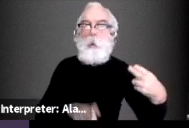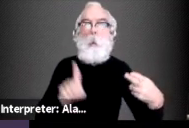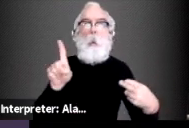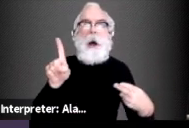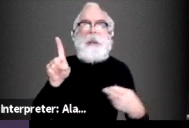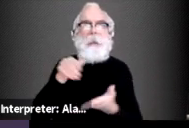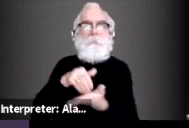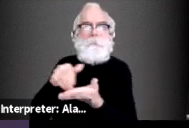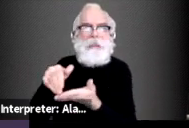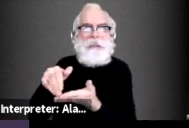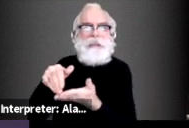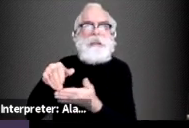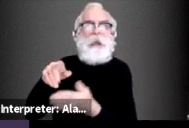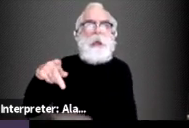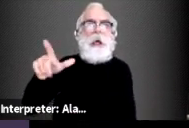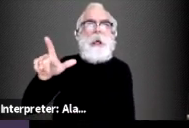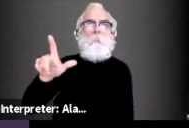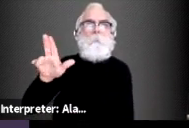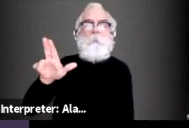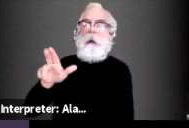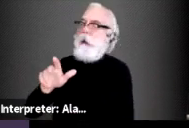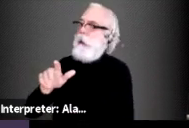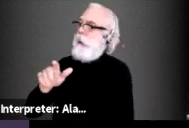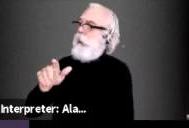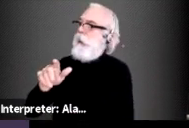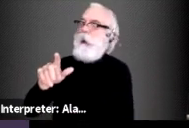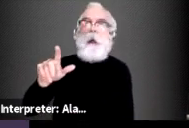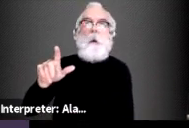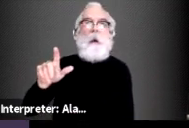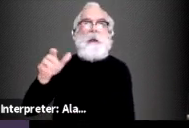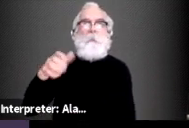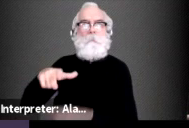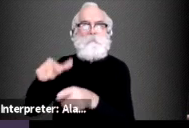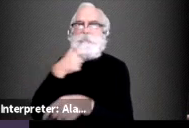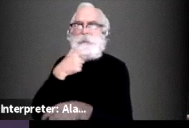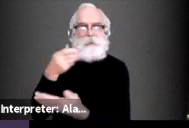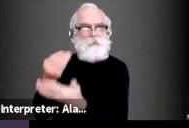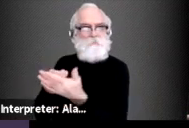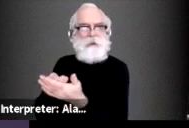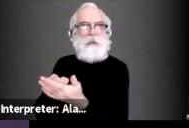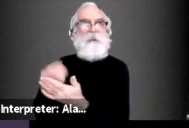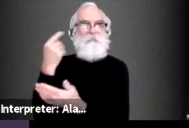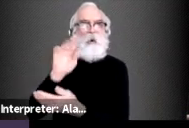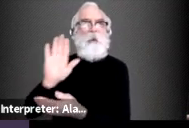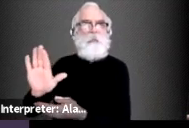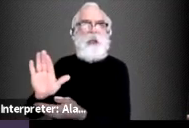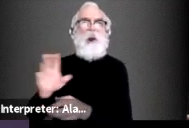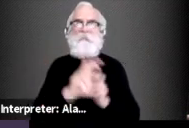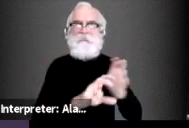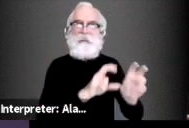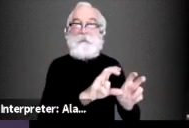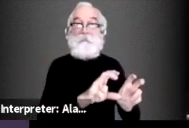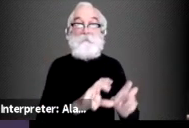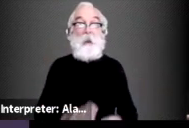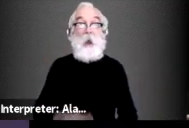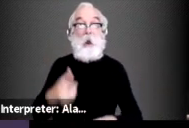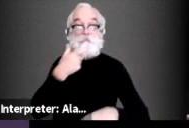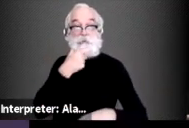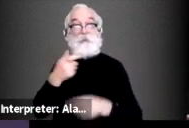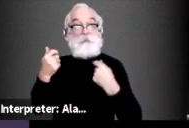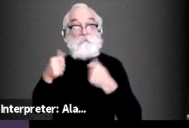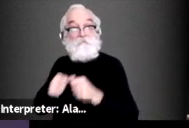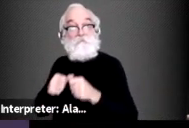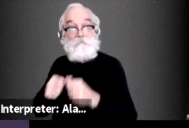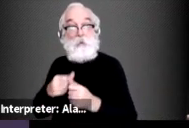in interests on their investments. The Dutch continued to buy up British shares, invest in its bond